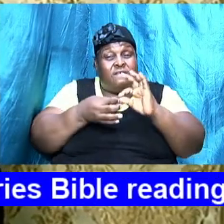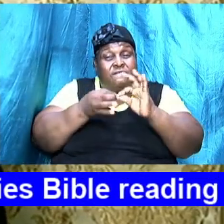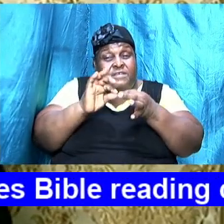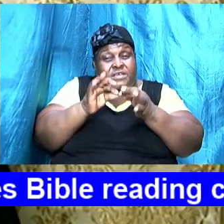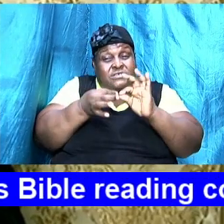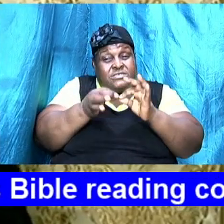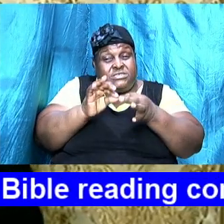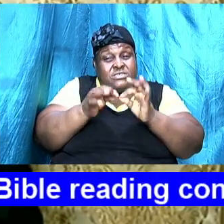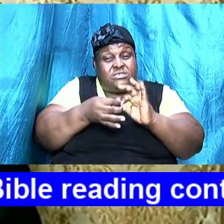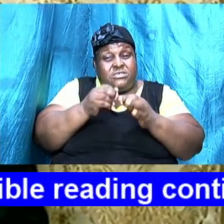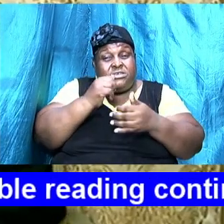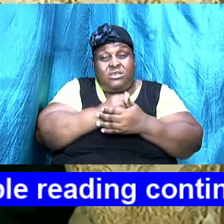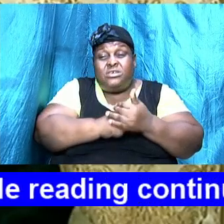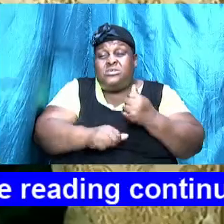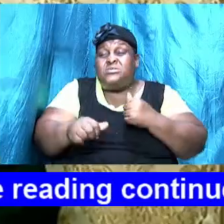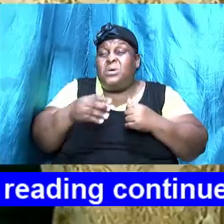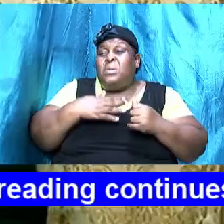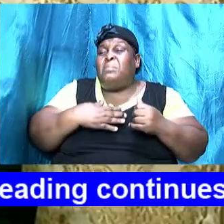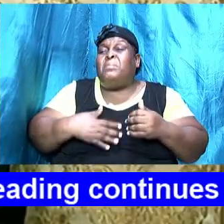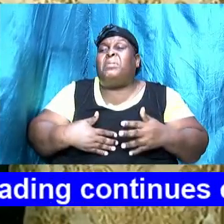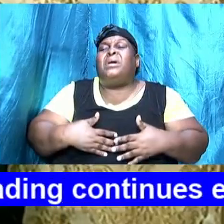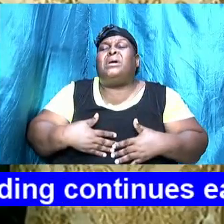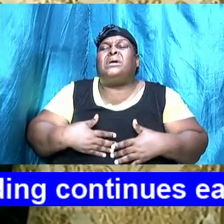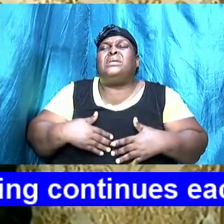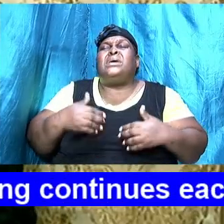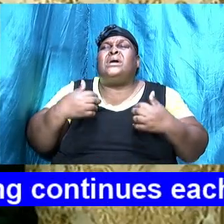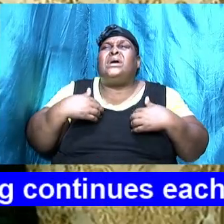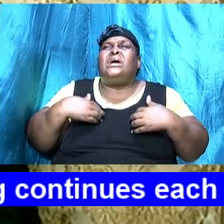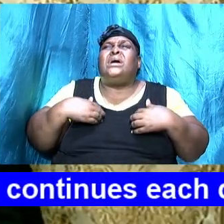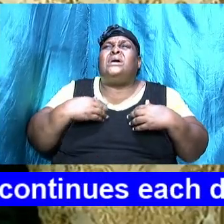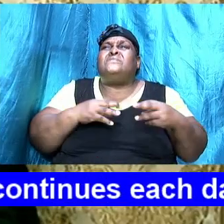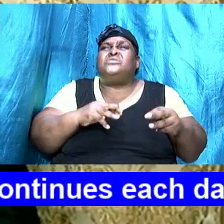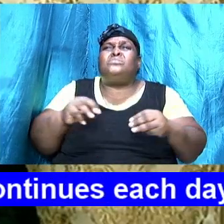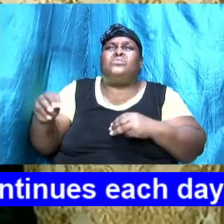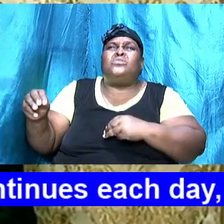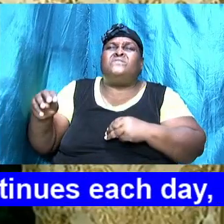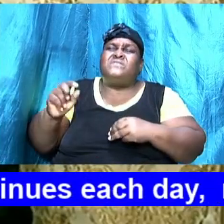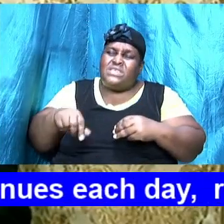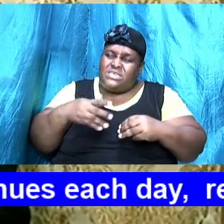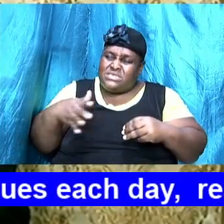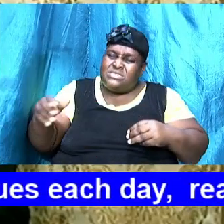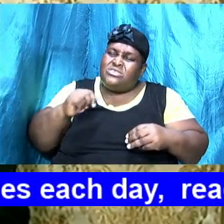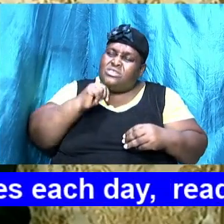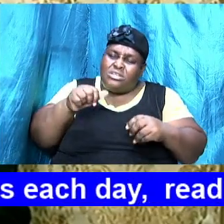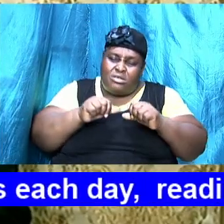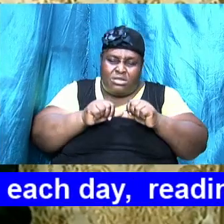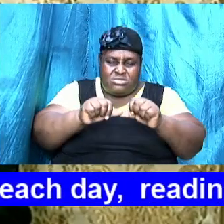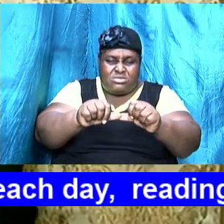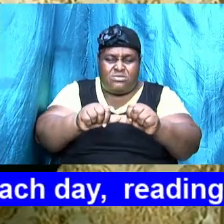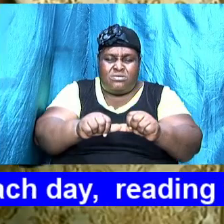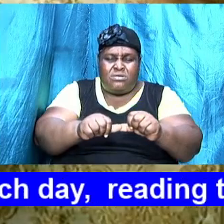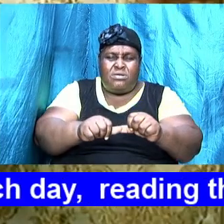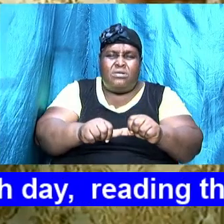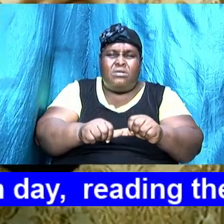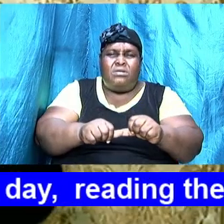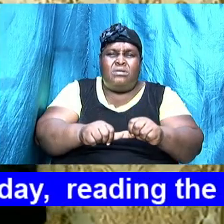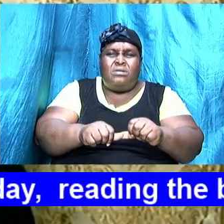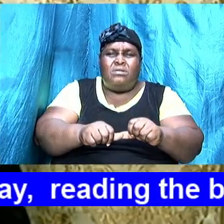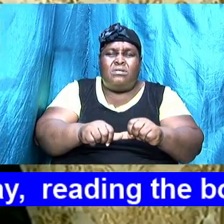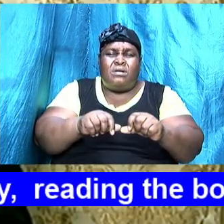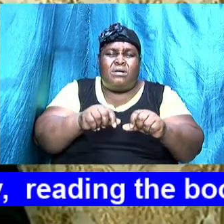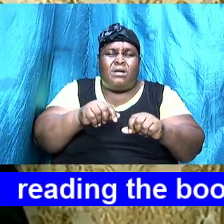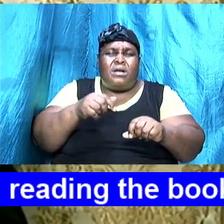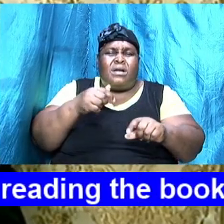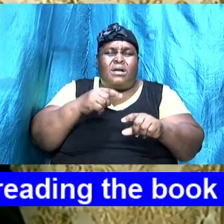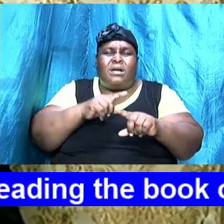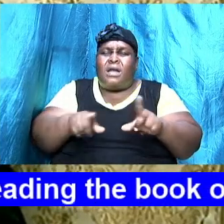If somebody is to move to say this thing must not continue any further, I cannot be here